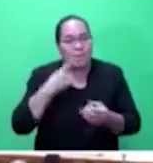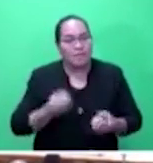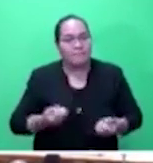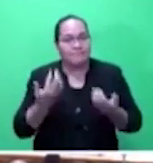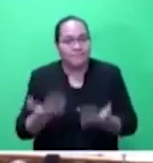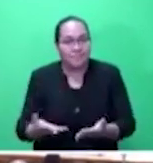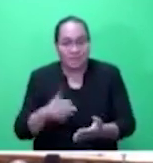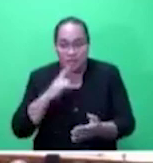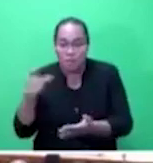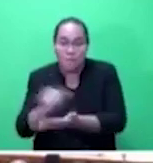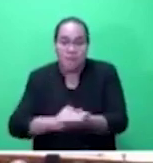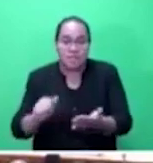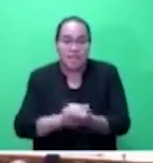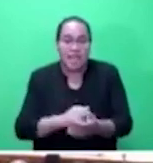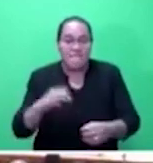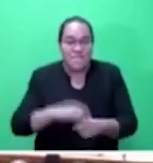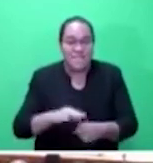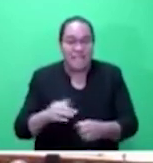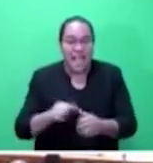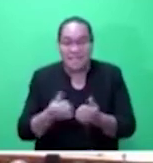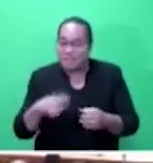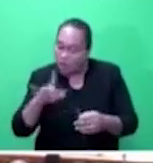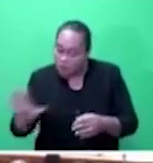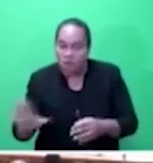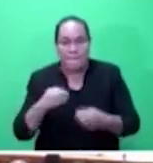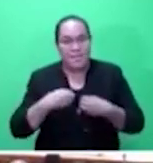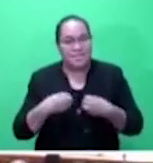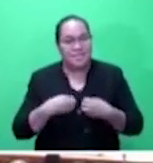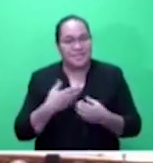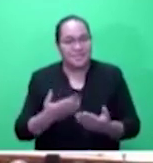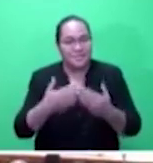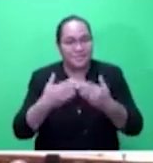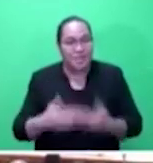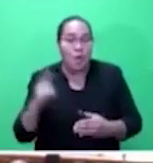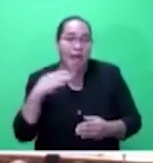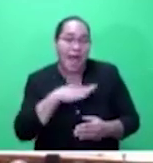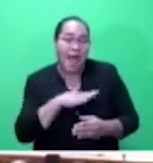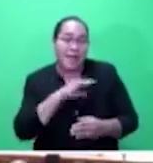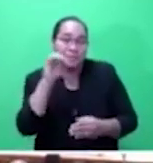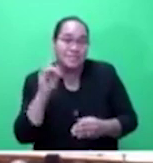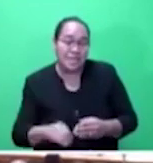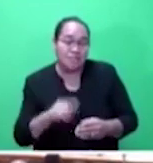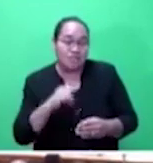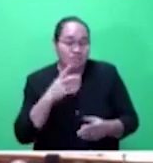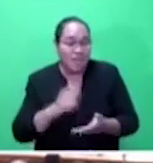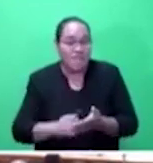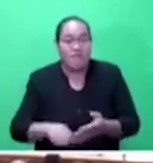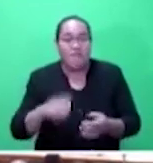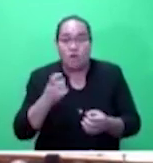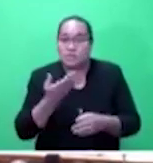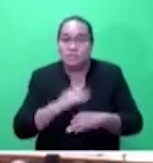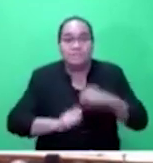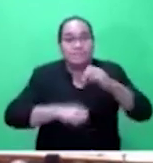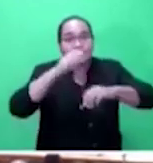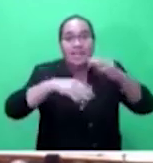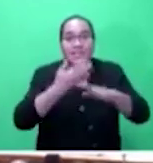on the purchase of fixed assets for business purposes. A 100% write-off will also be granted for the construction of new commercial